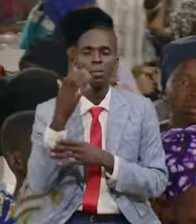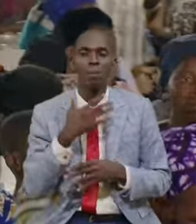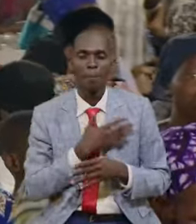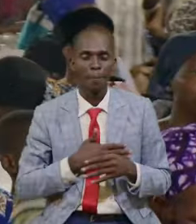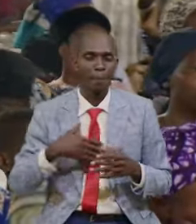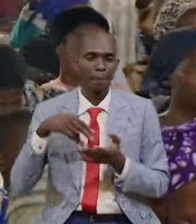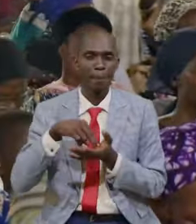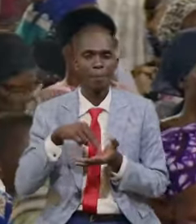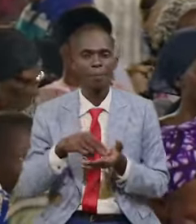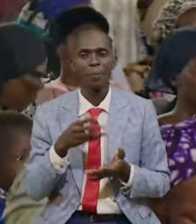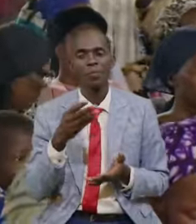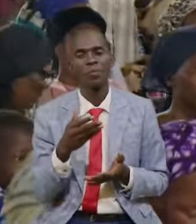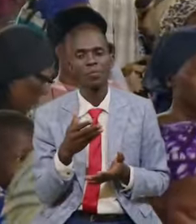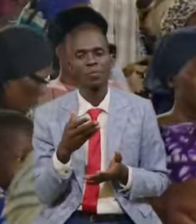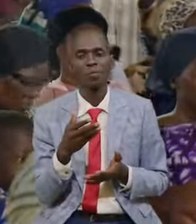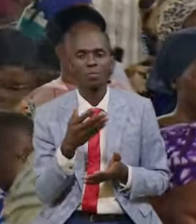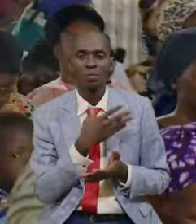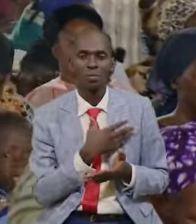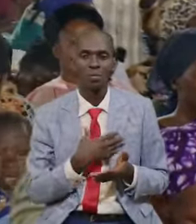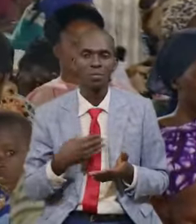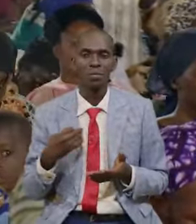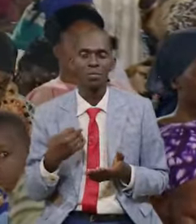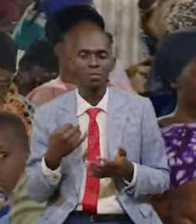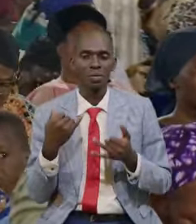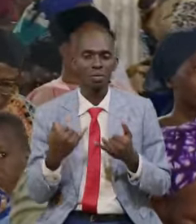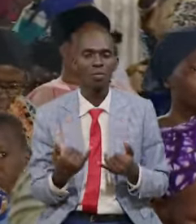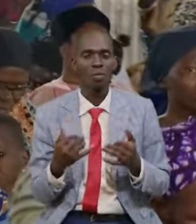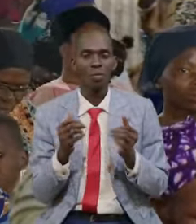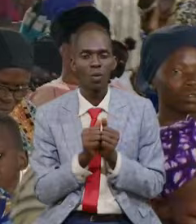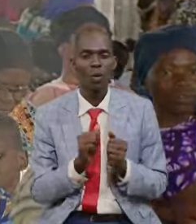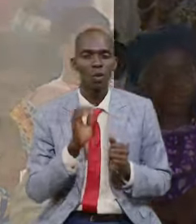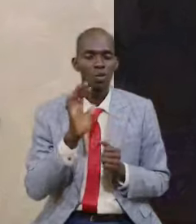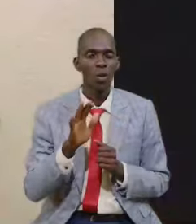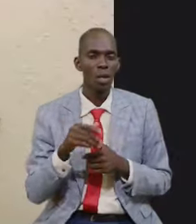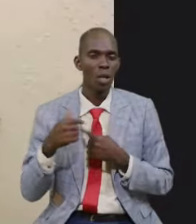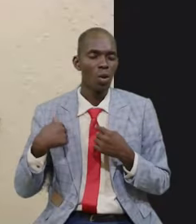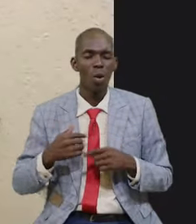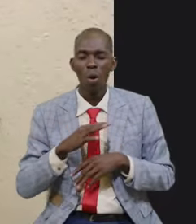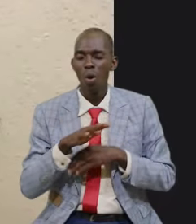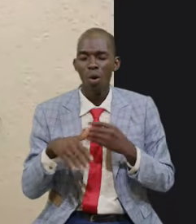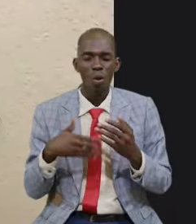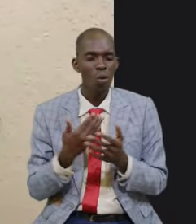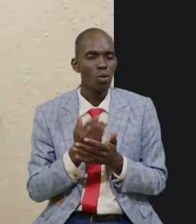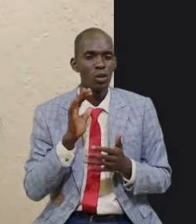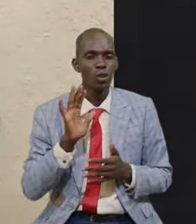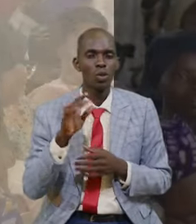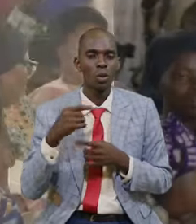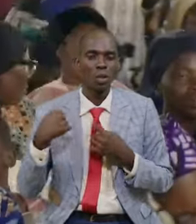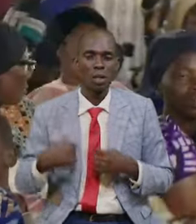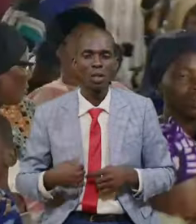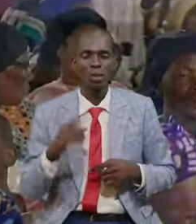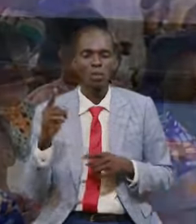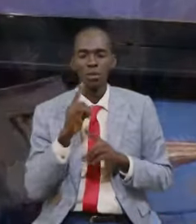bless you there. And now, with your heart, from your heart, you say, I've decided to